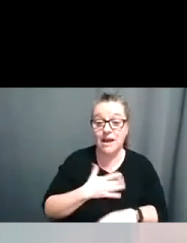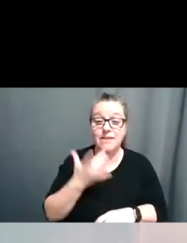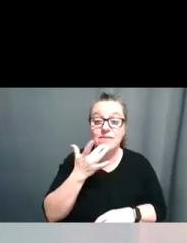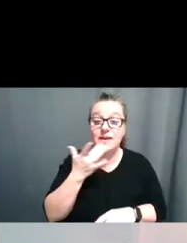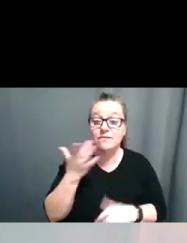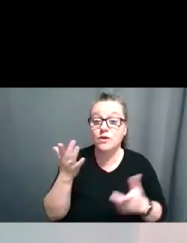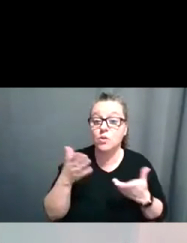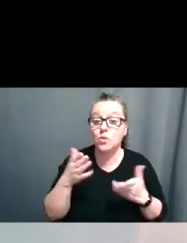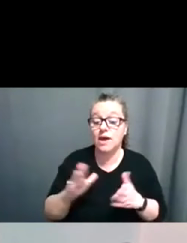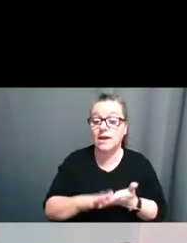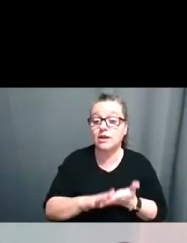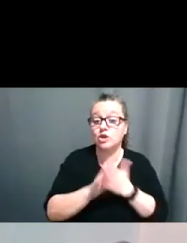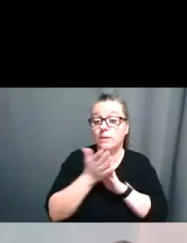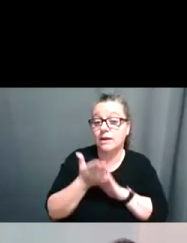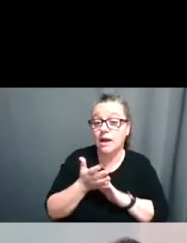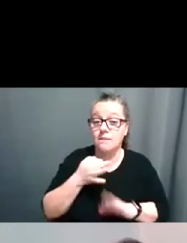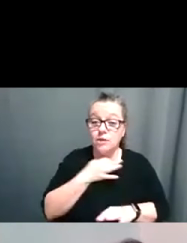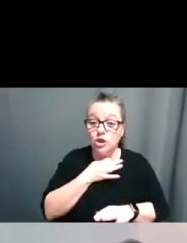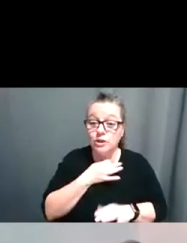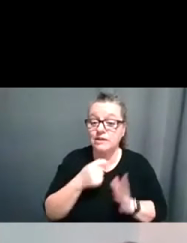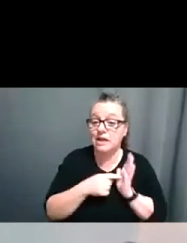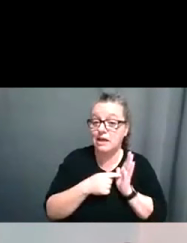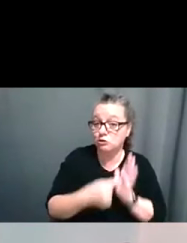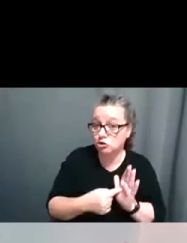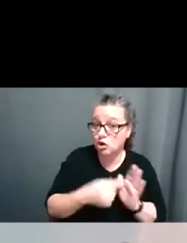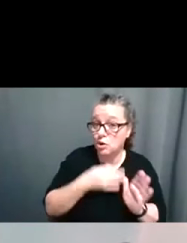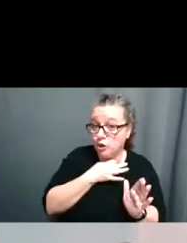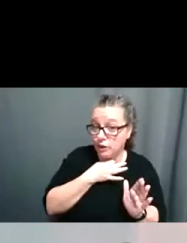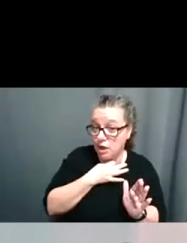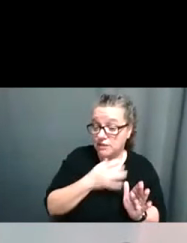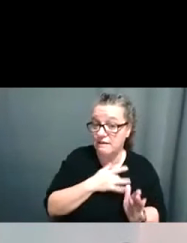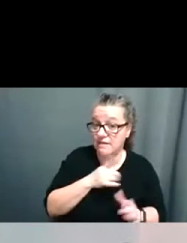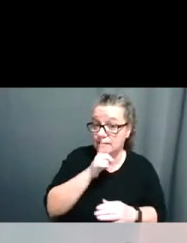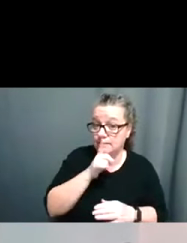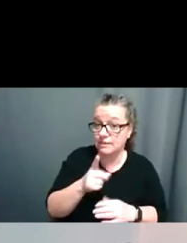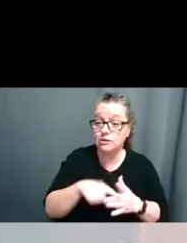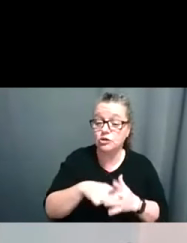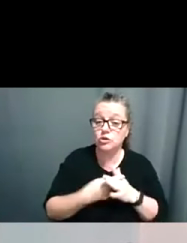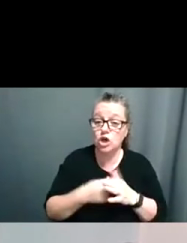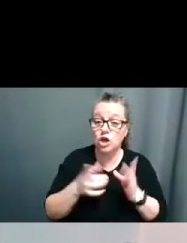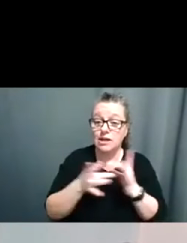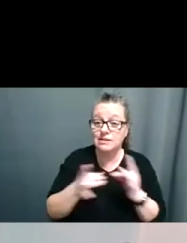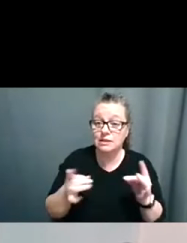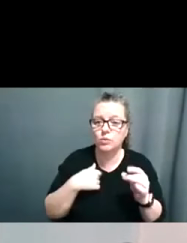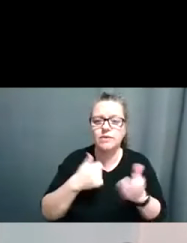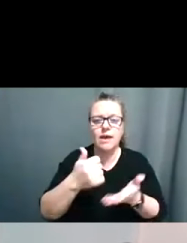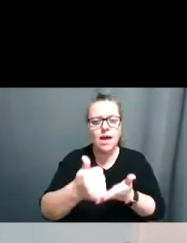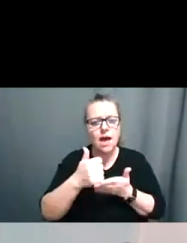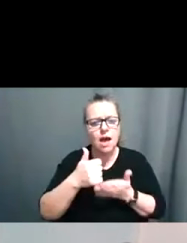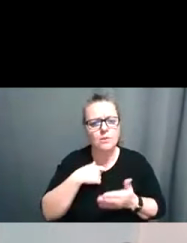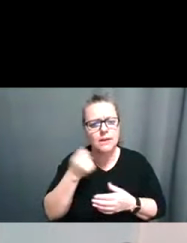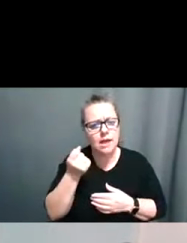curious and to express curiosity in a way that feels authentic to others is to start a sentence with, "Help me